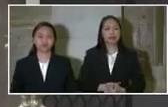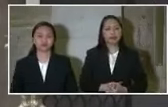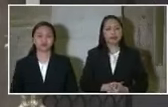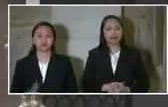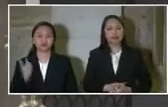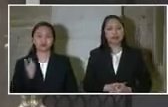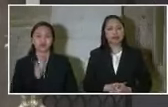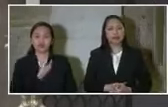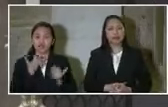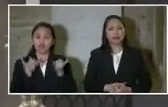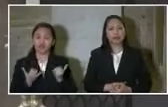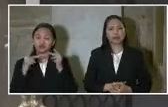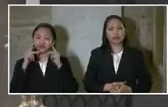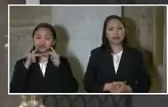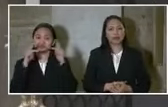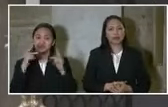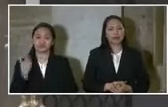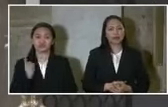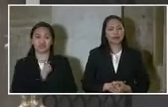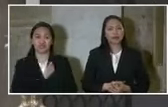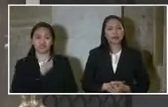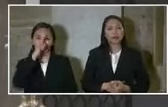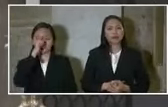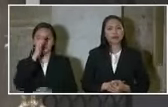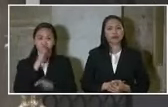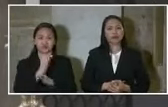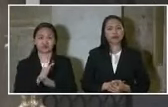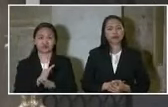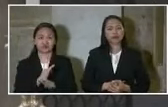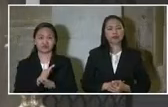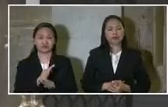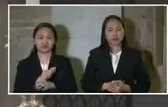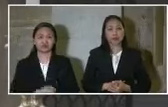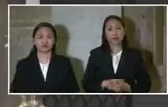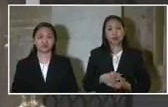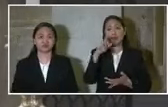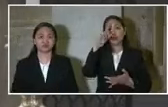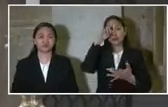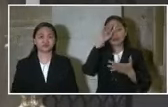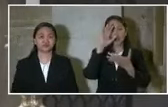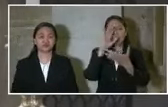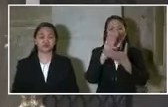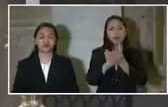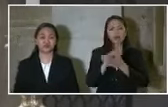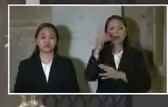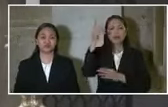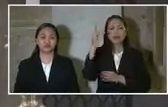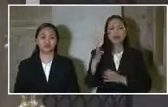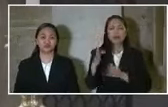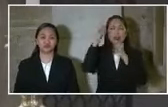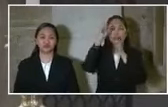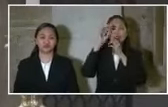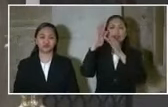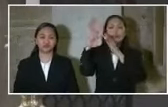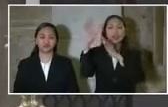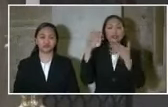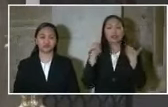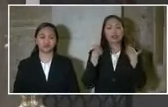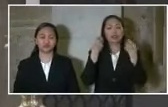Let us now profess our faith. I believe in God, the Father